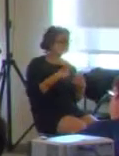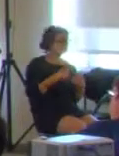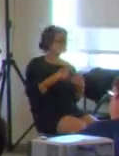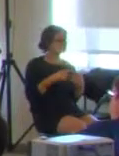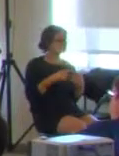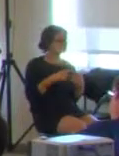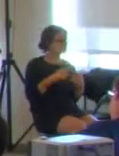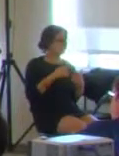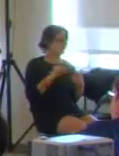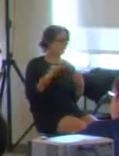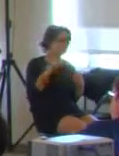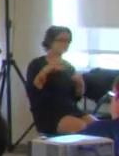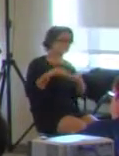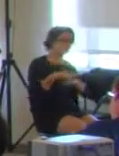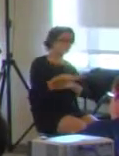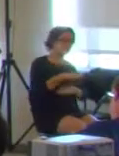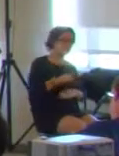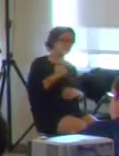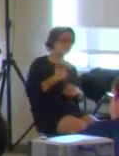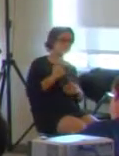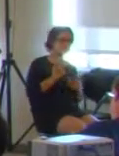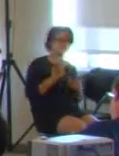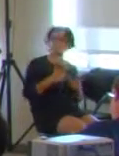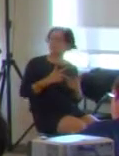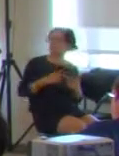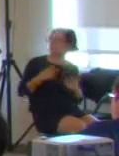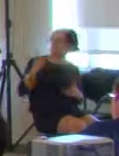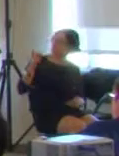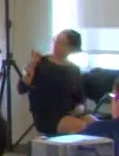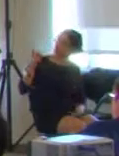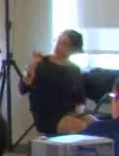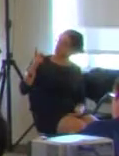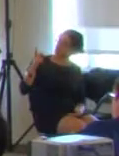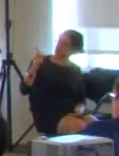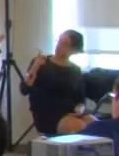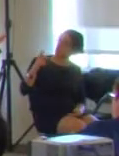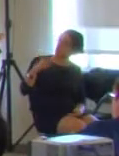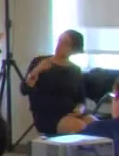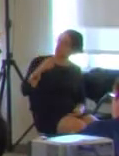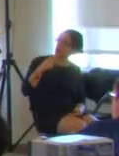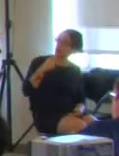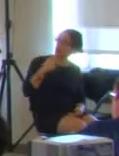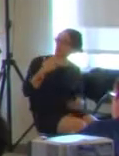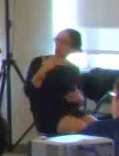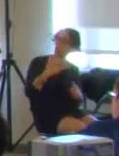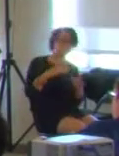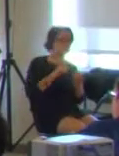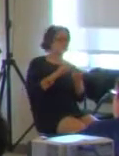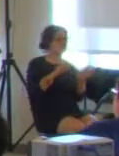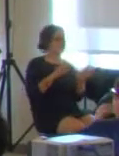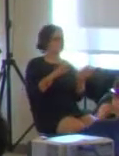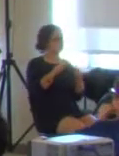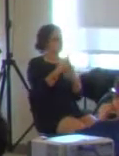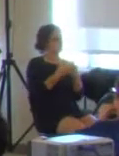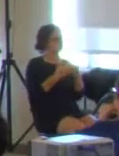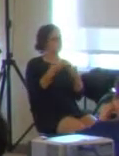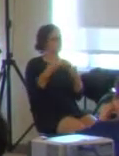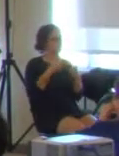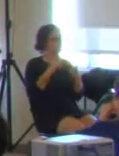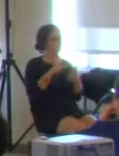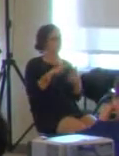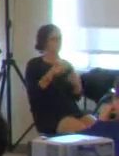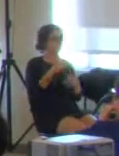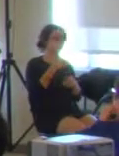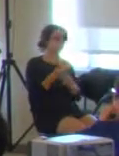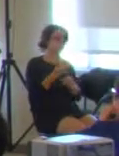noted here, well-defined components and a fidelity scale, and it's implemented throughout the United States and the world. And I